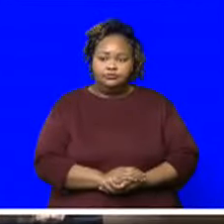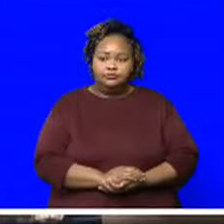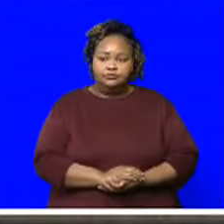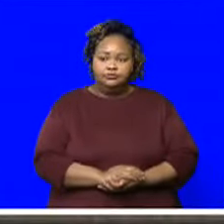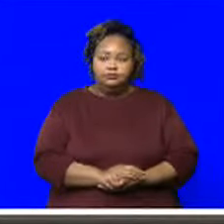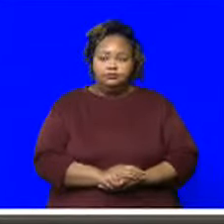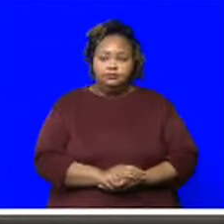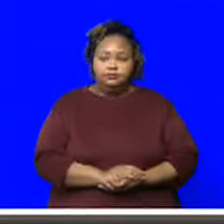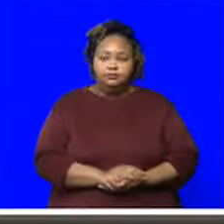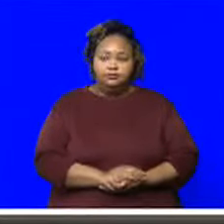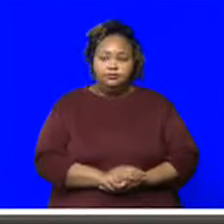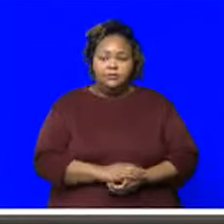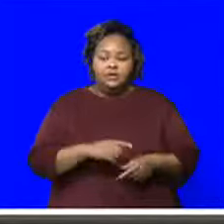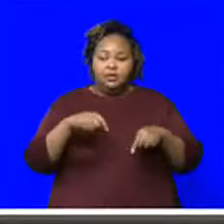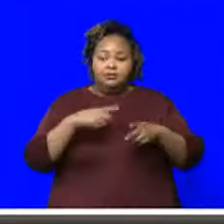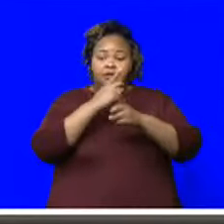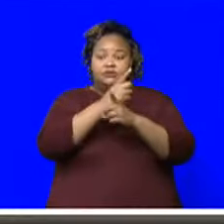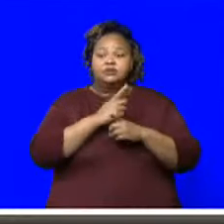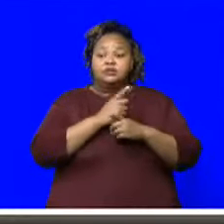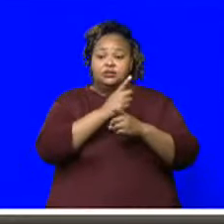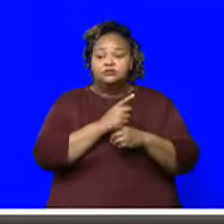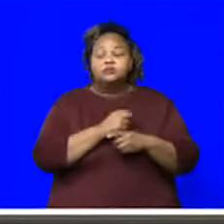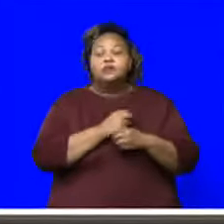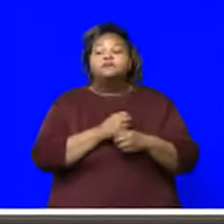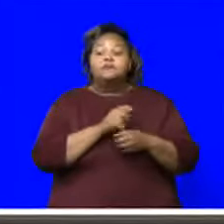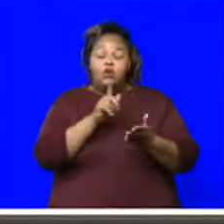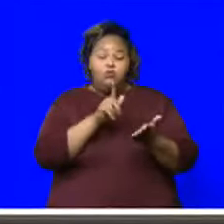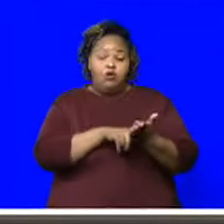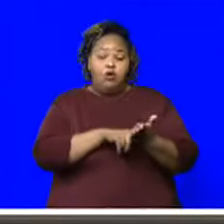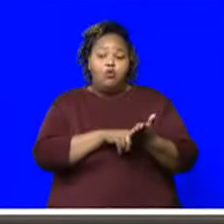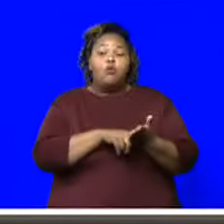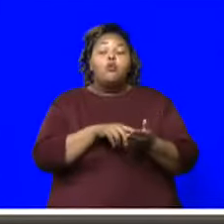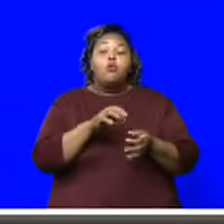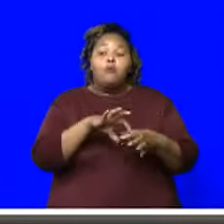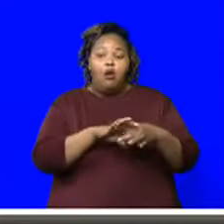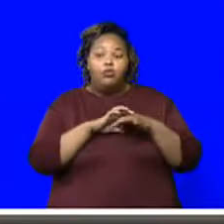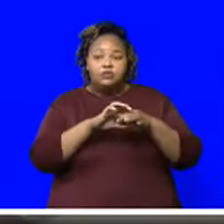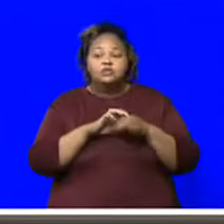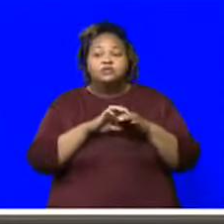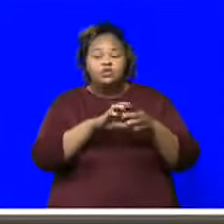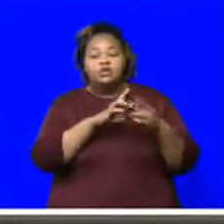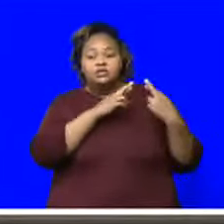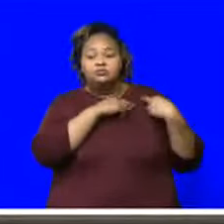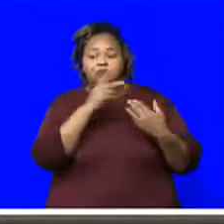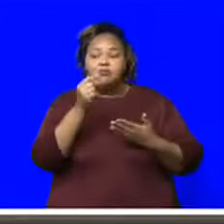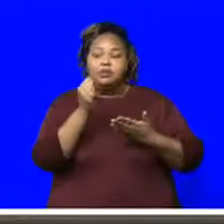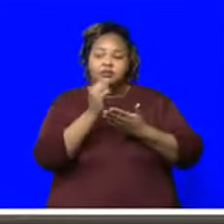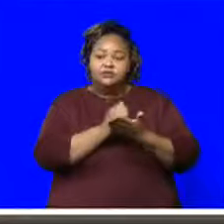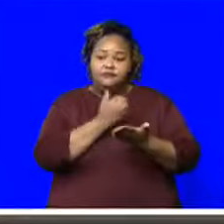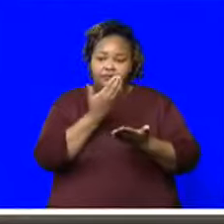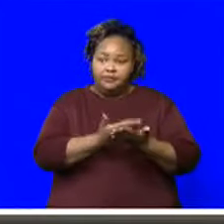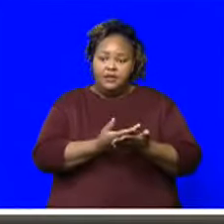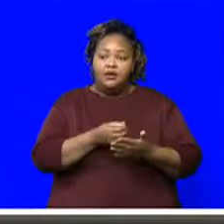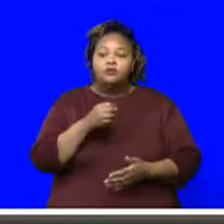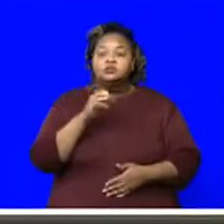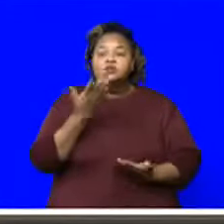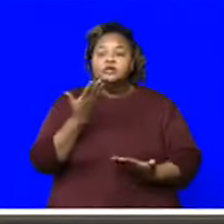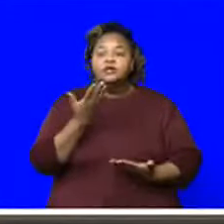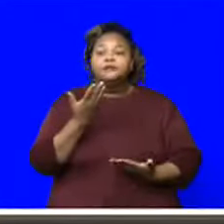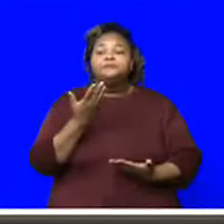lo mthetho wema cooperatives unika emandla commissioner wama cooperatives ukuthi regulate lama cooperatives